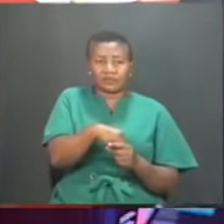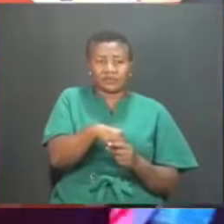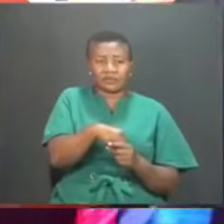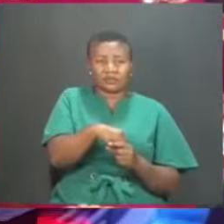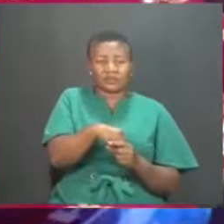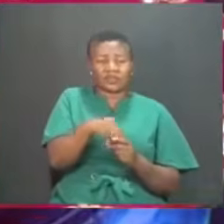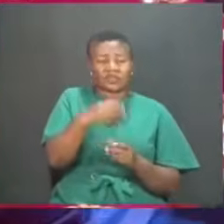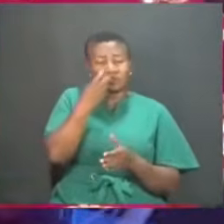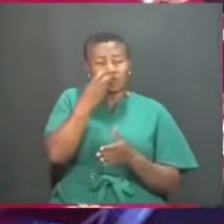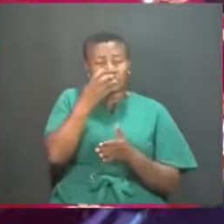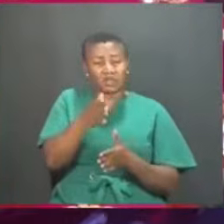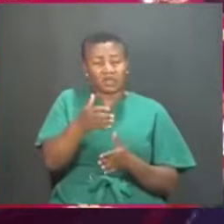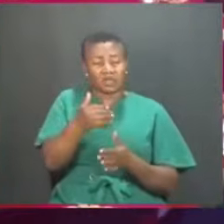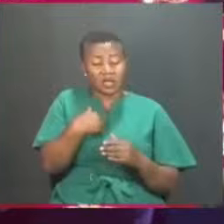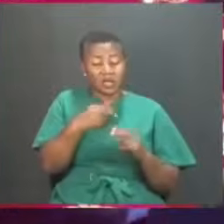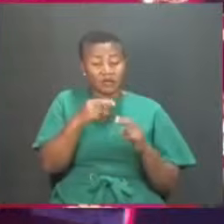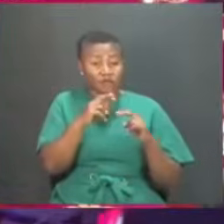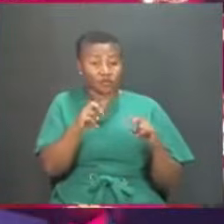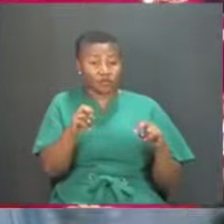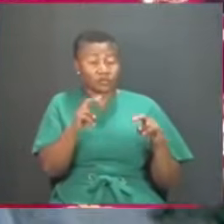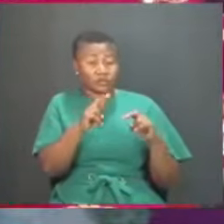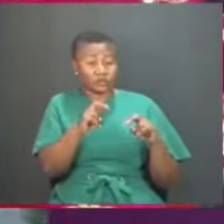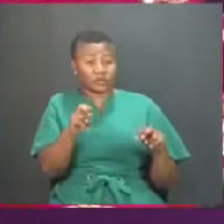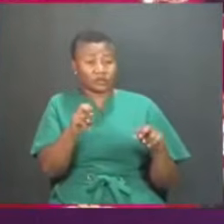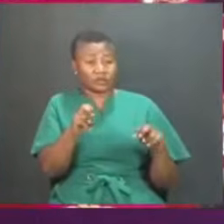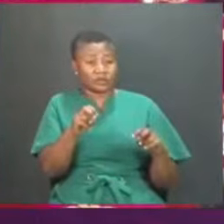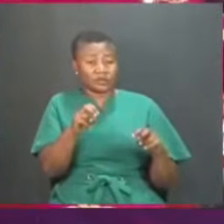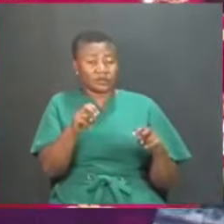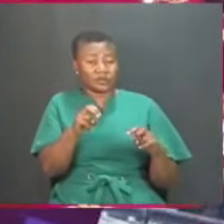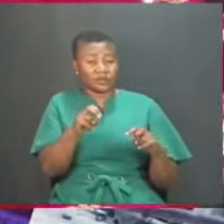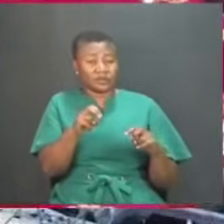a surge, especially